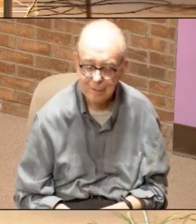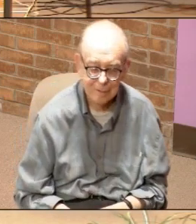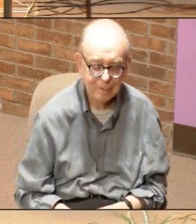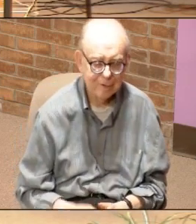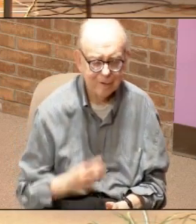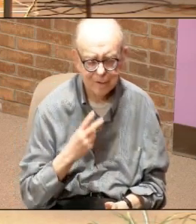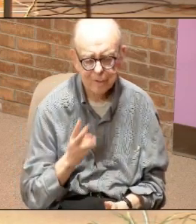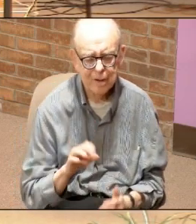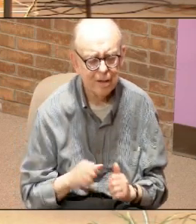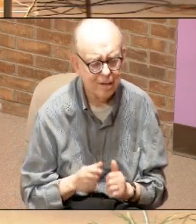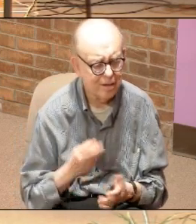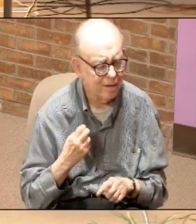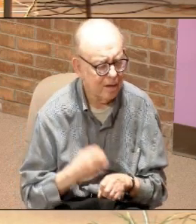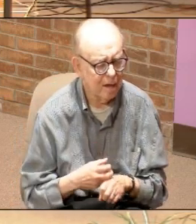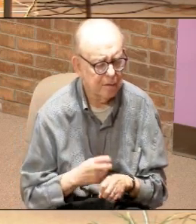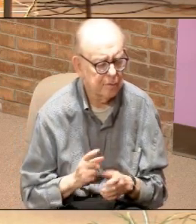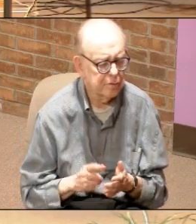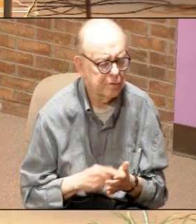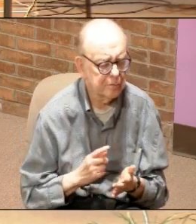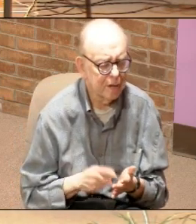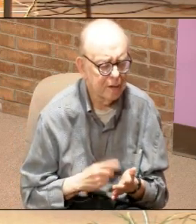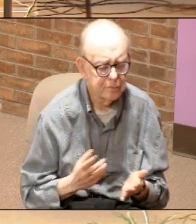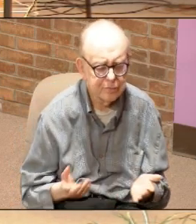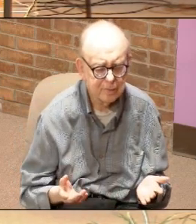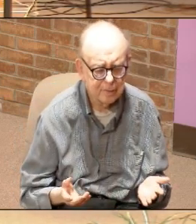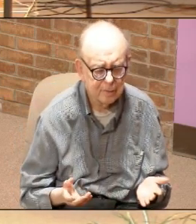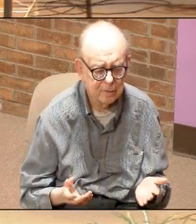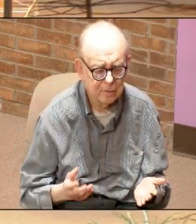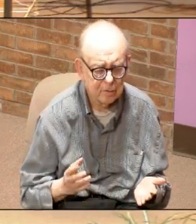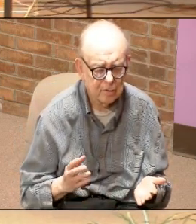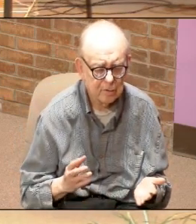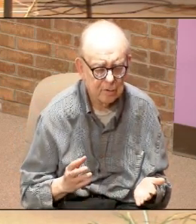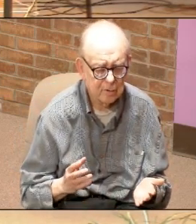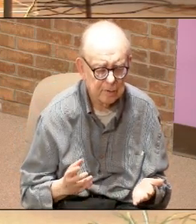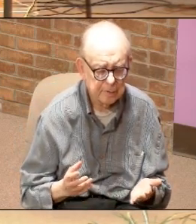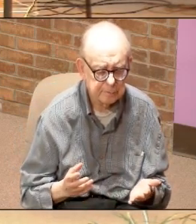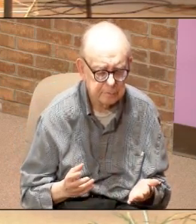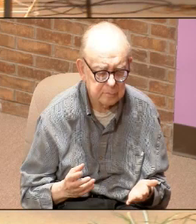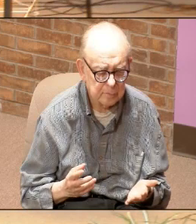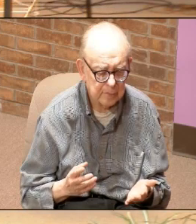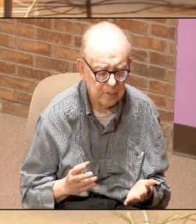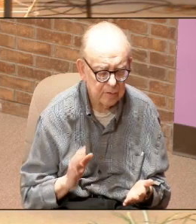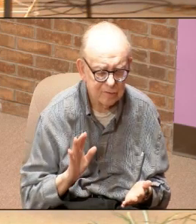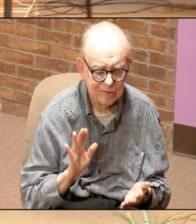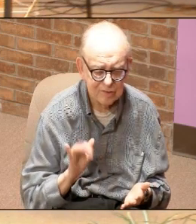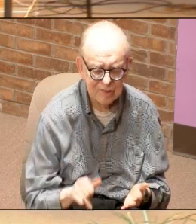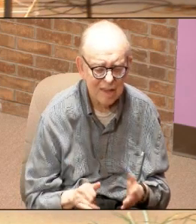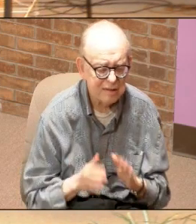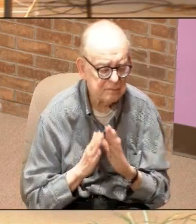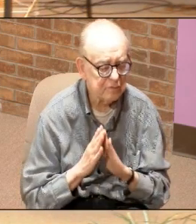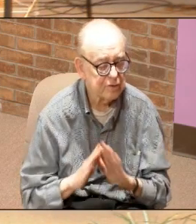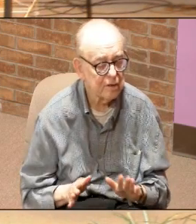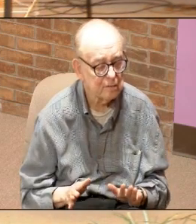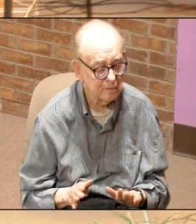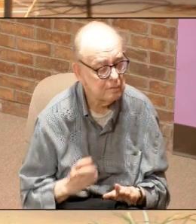But do you see how hard it is sometimes just to be still?